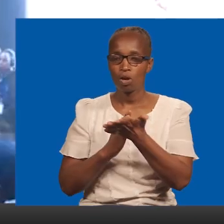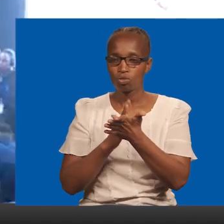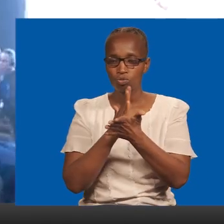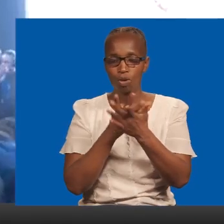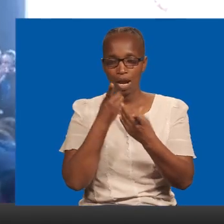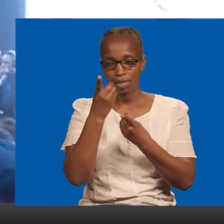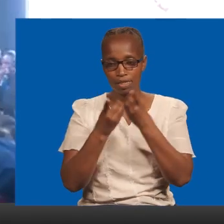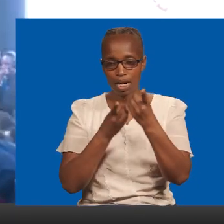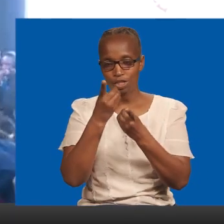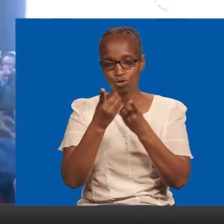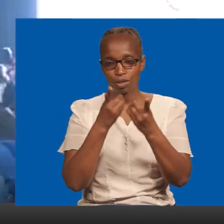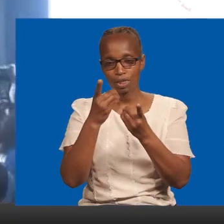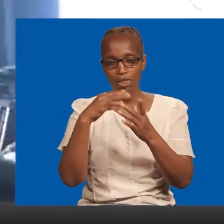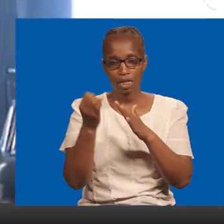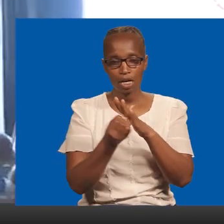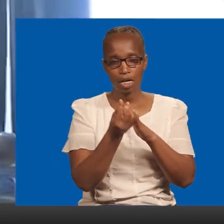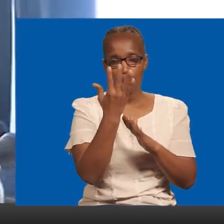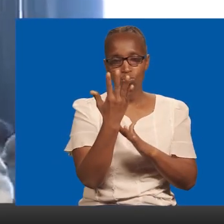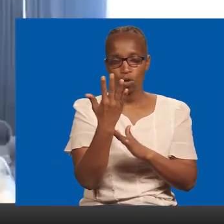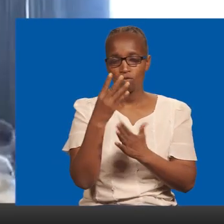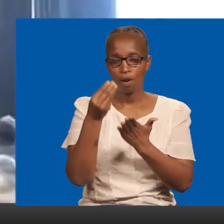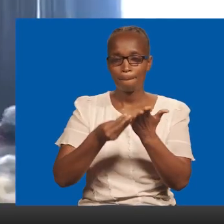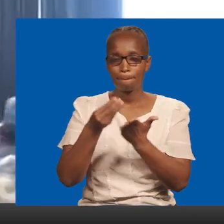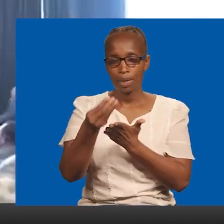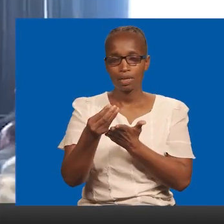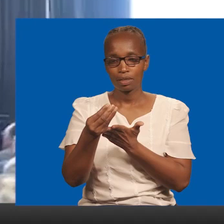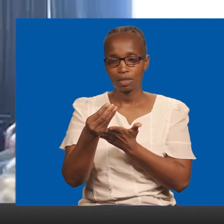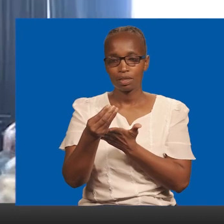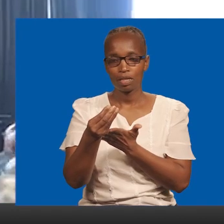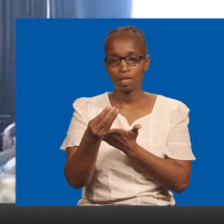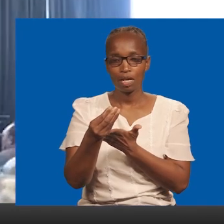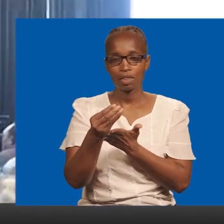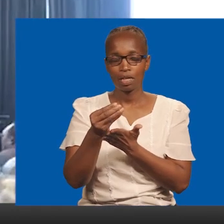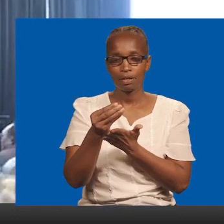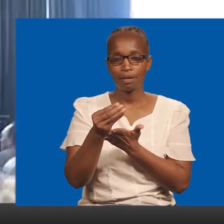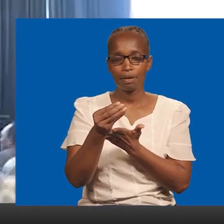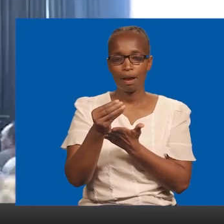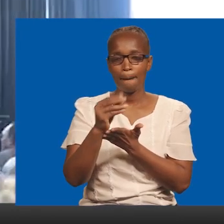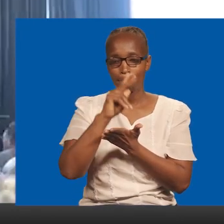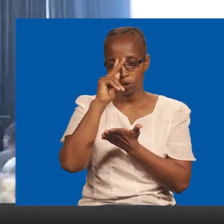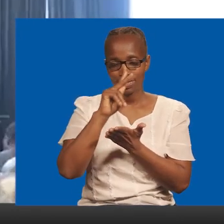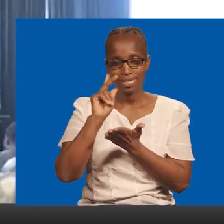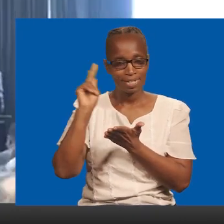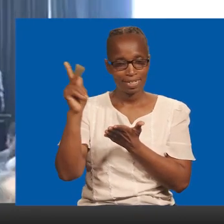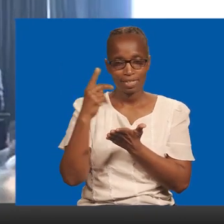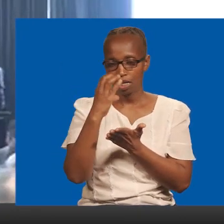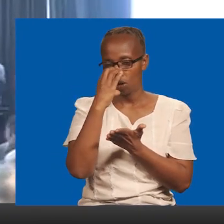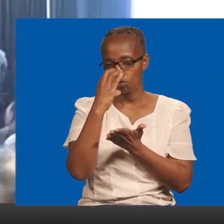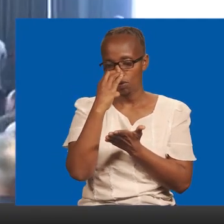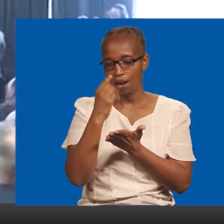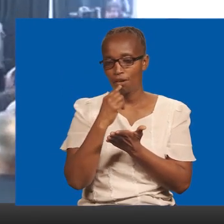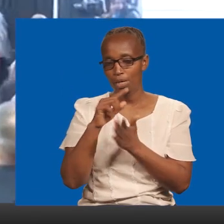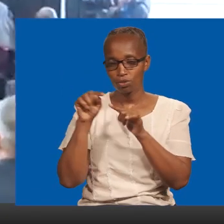Akizungumza kwenye uzinduzi wa mfumo mpya wa kununua hisa za serikali kwenye Benki Kuu ya Kenya, Rais William Ruto